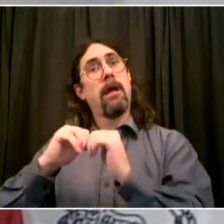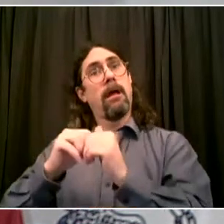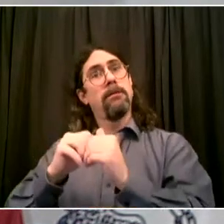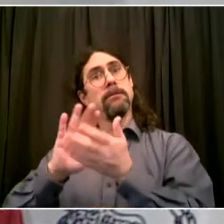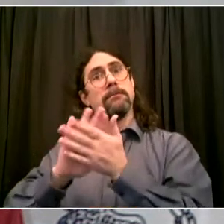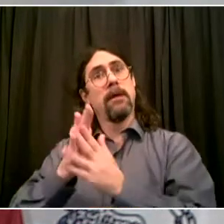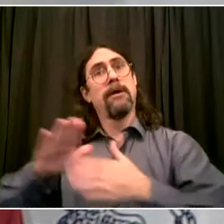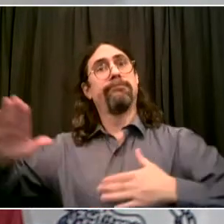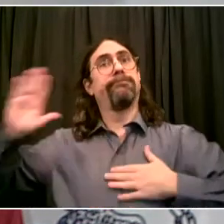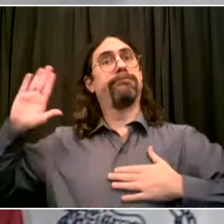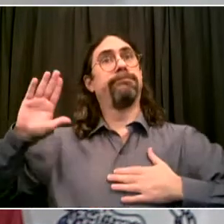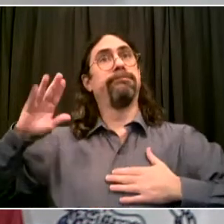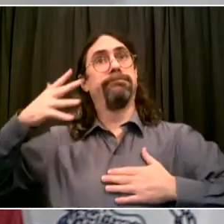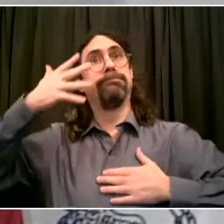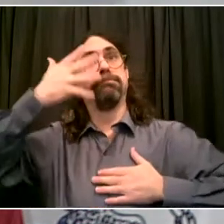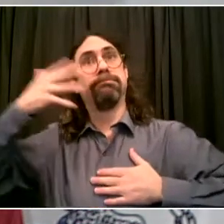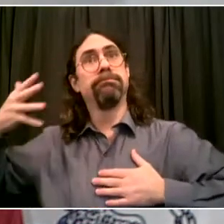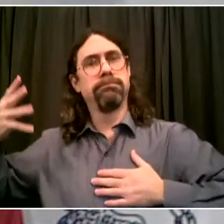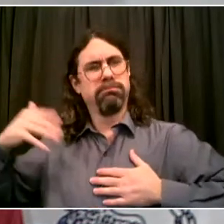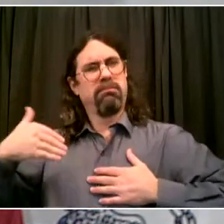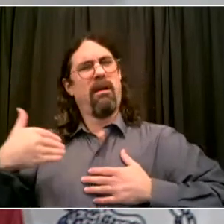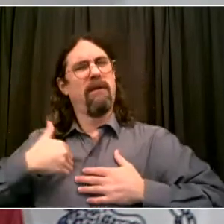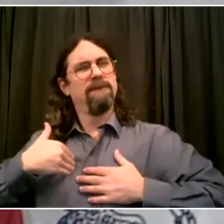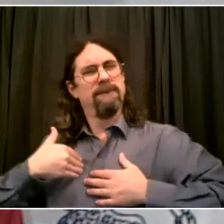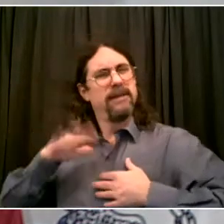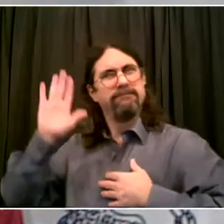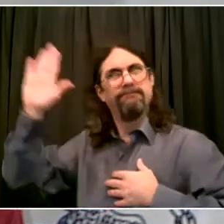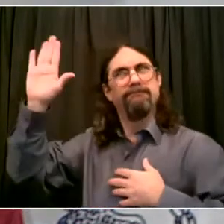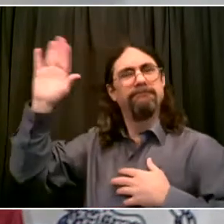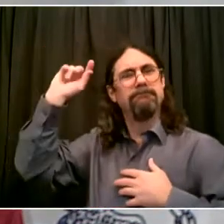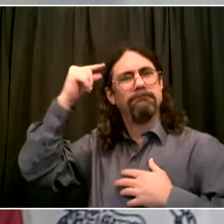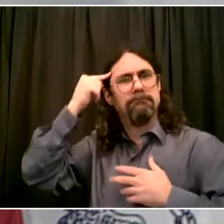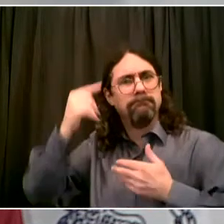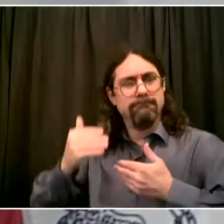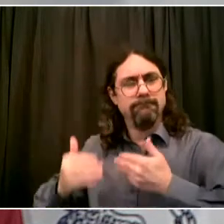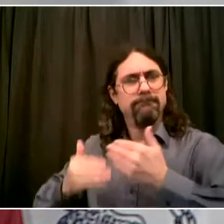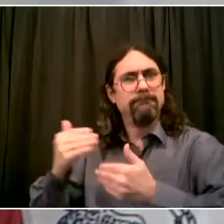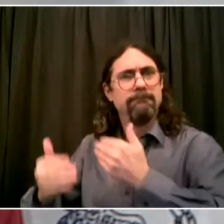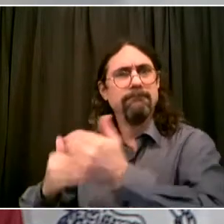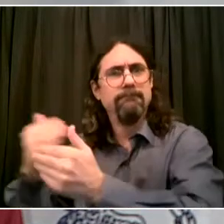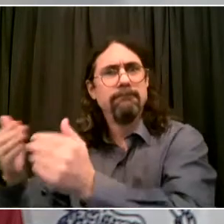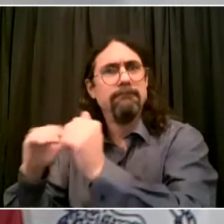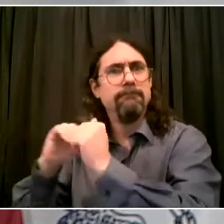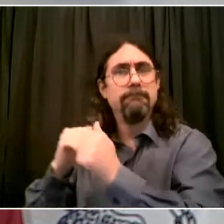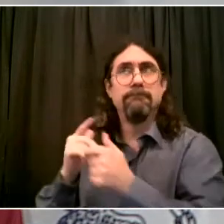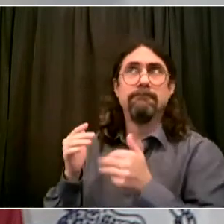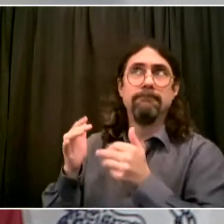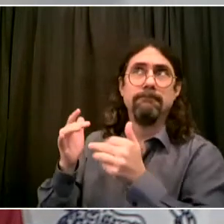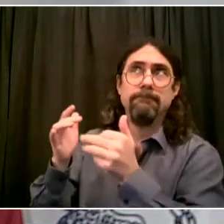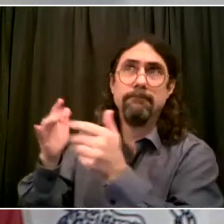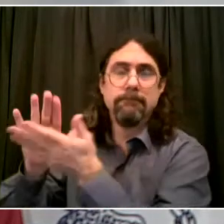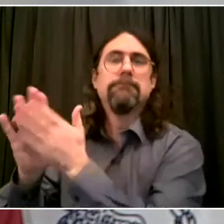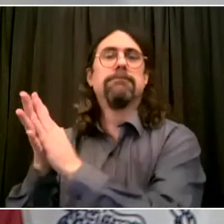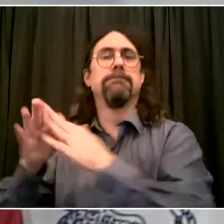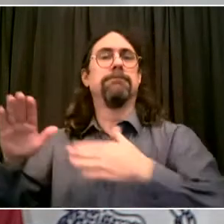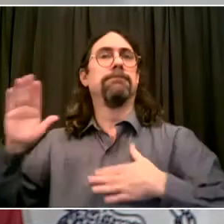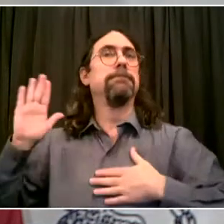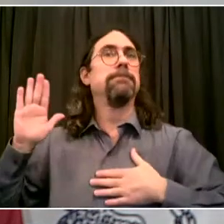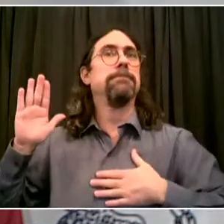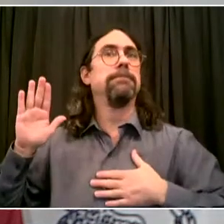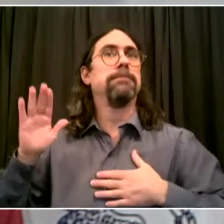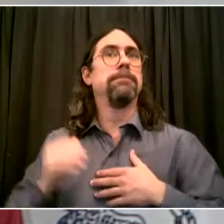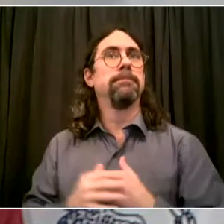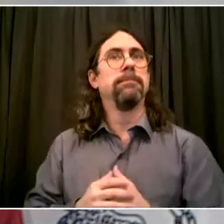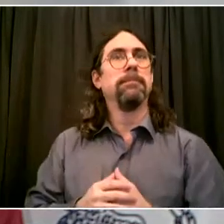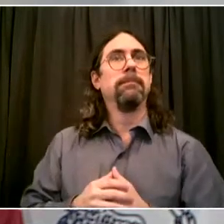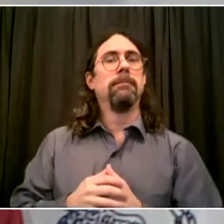It's something I want to think about more for sure. And thank God we're now in a very different environment because of President Biden, where I think